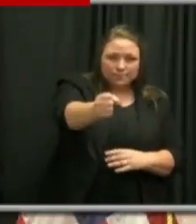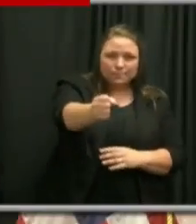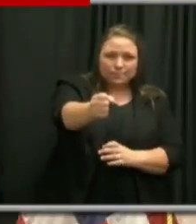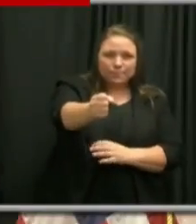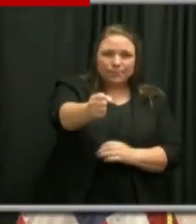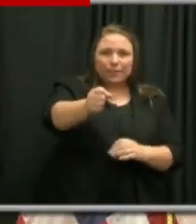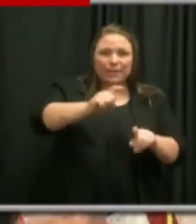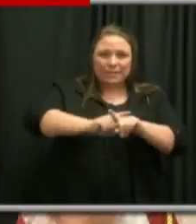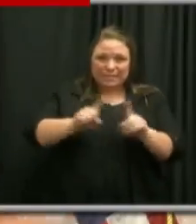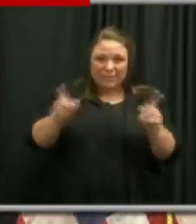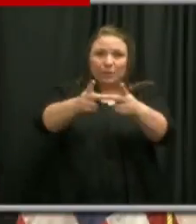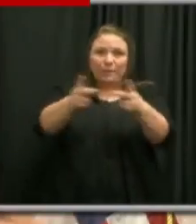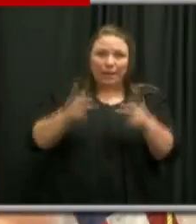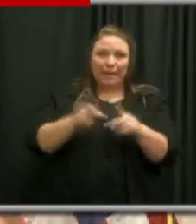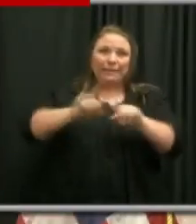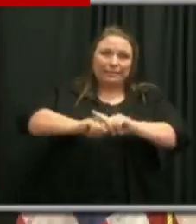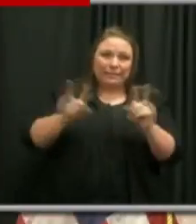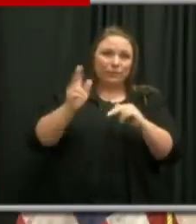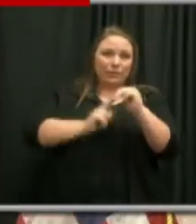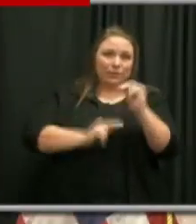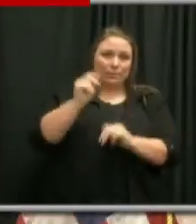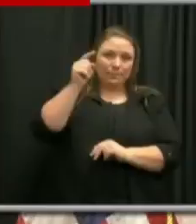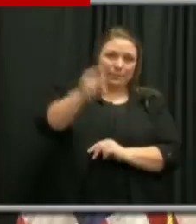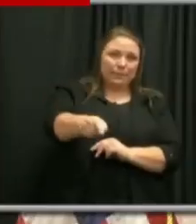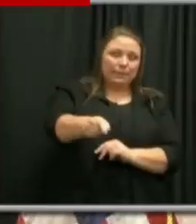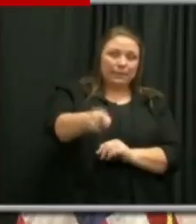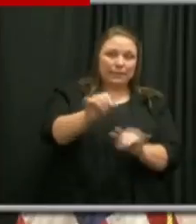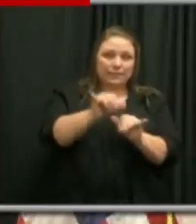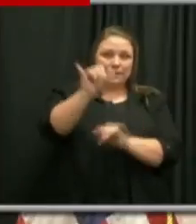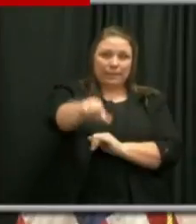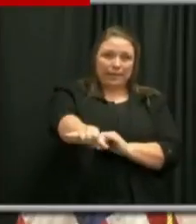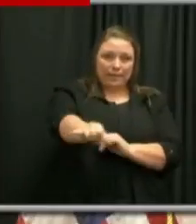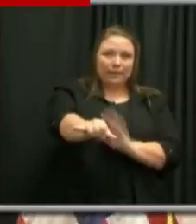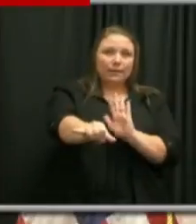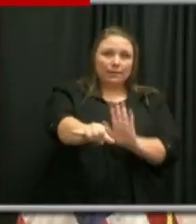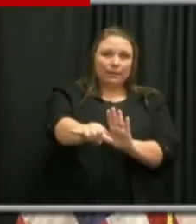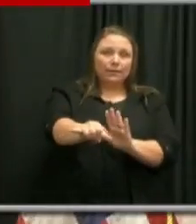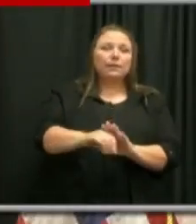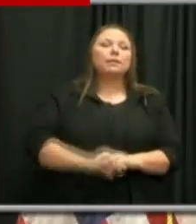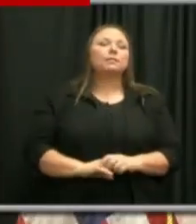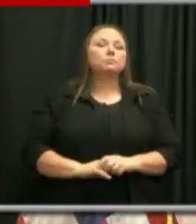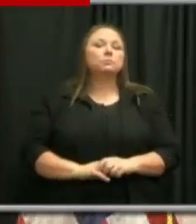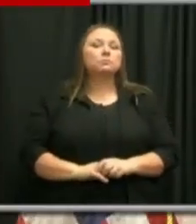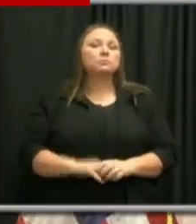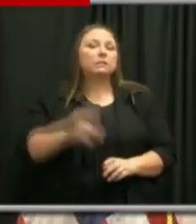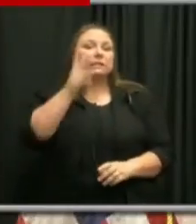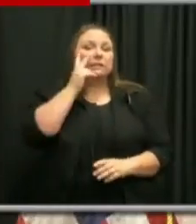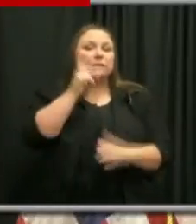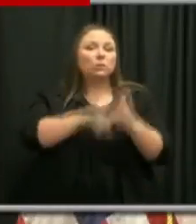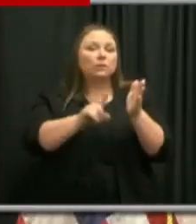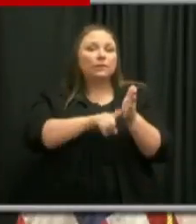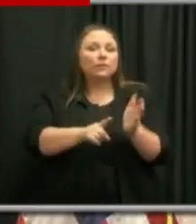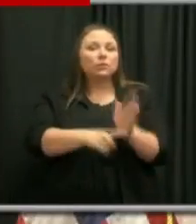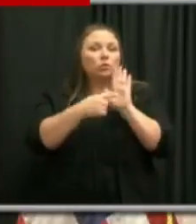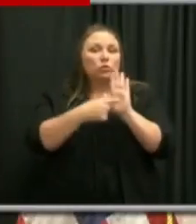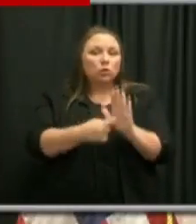on the fairground site, so a different building, and that's where people are. Let's see what the investigation shows, let's see what the testing shows to see if anything further